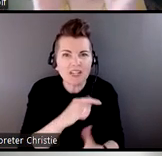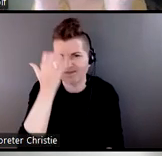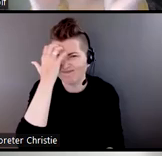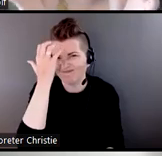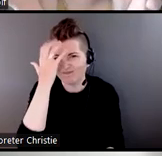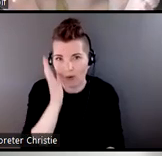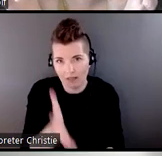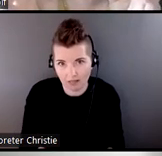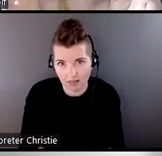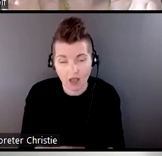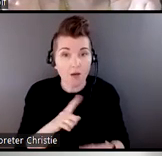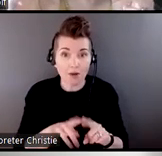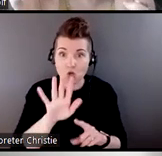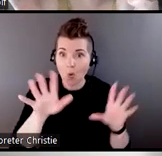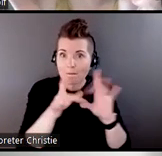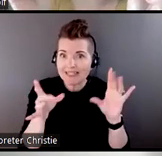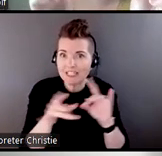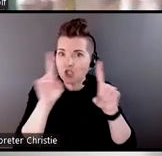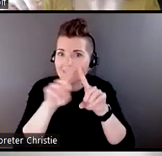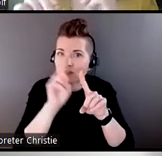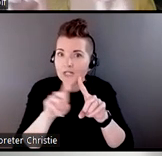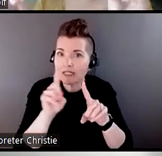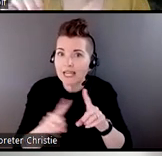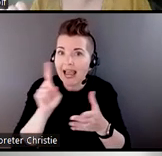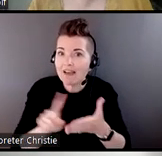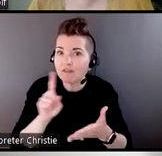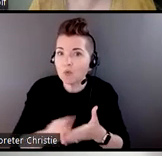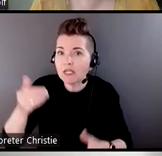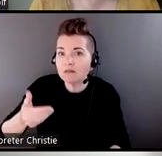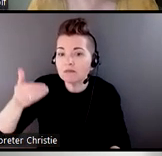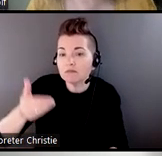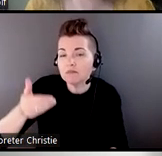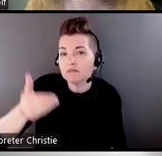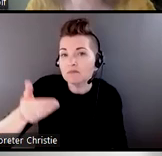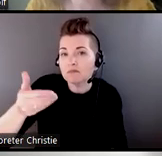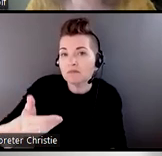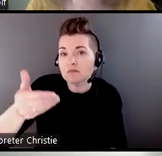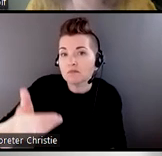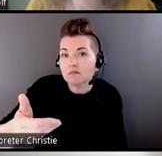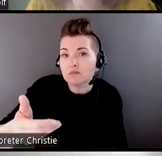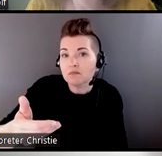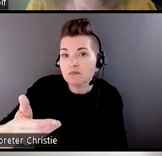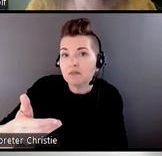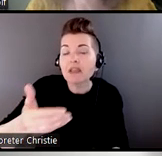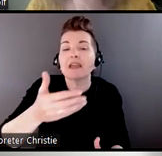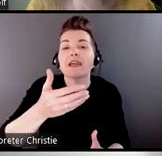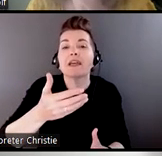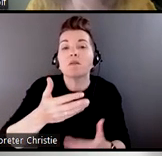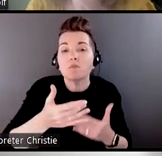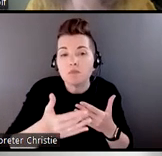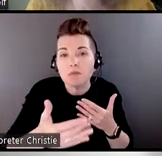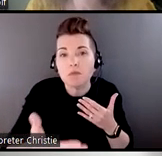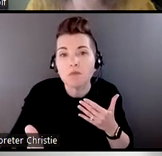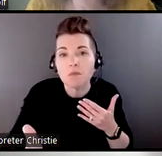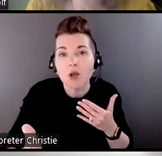your overall consistent message and you're going to put a bit of a different flavor on each time. You might send out